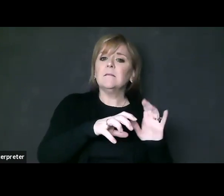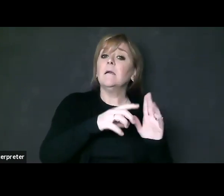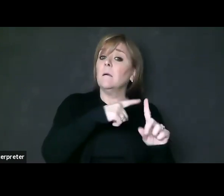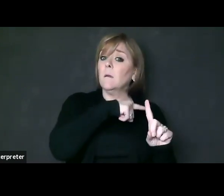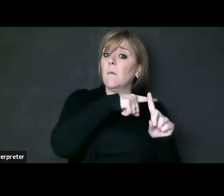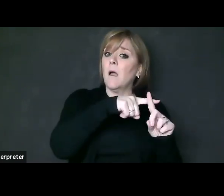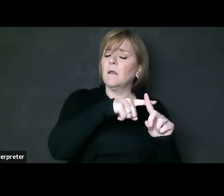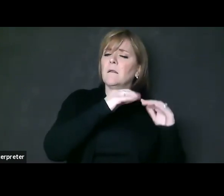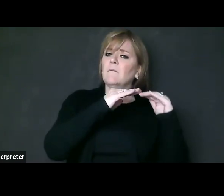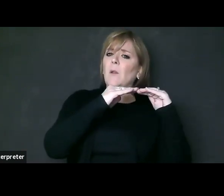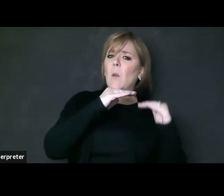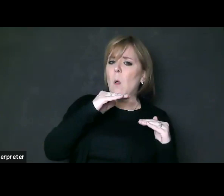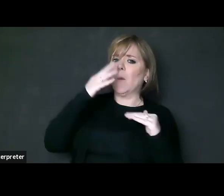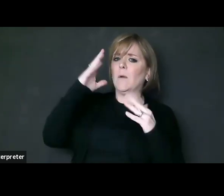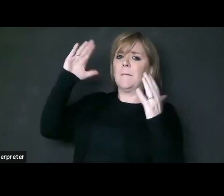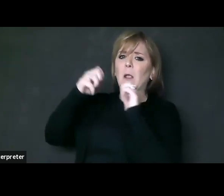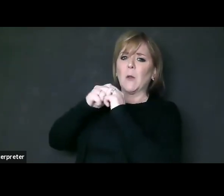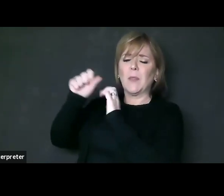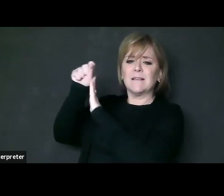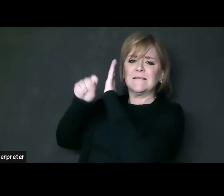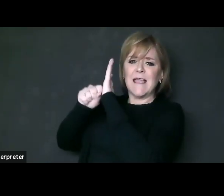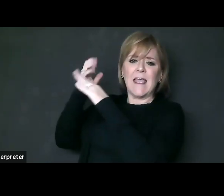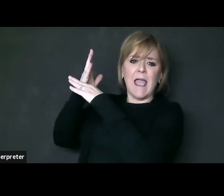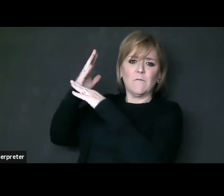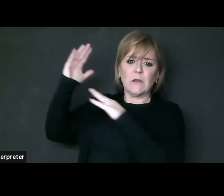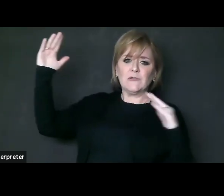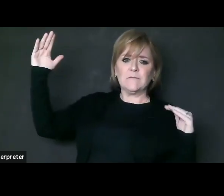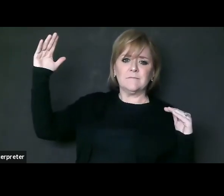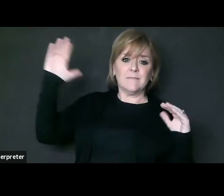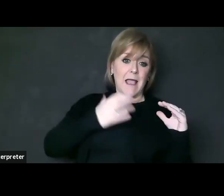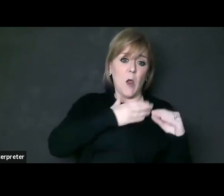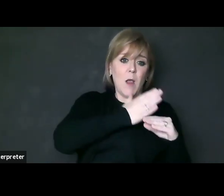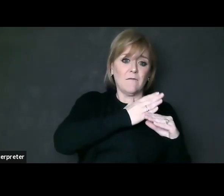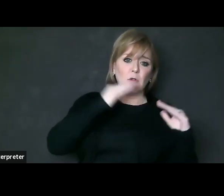rate. As of yesterday, we had tested